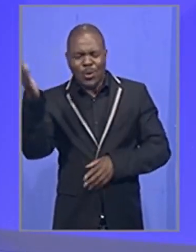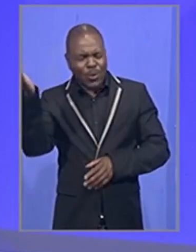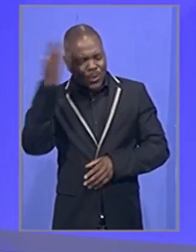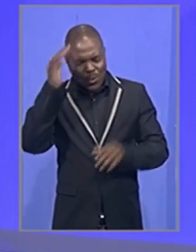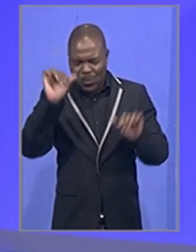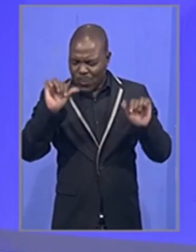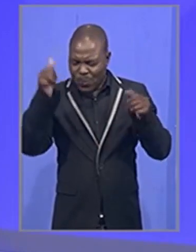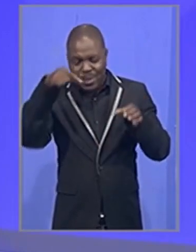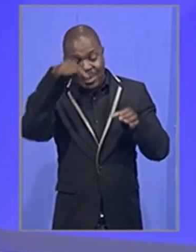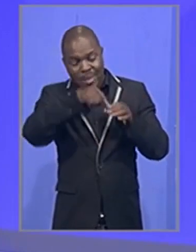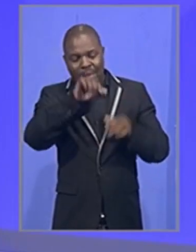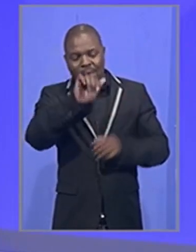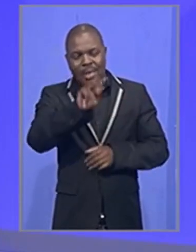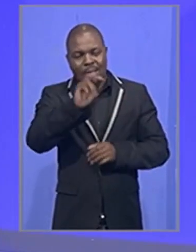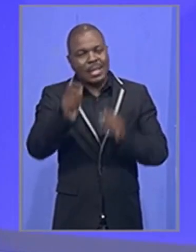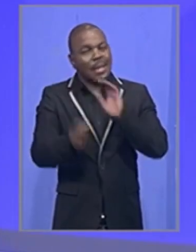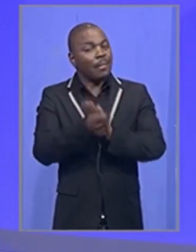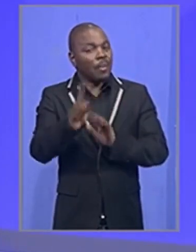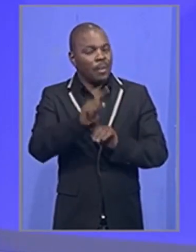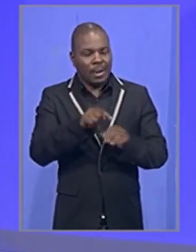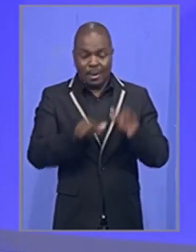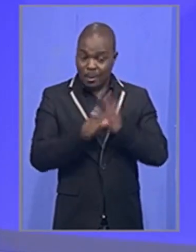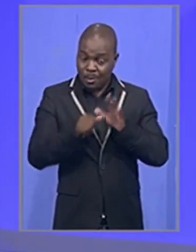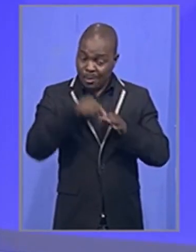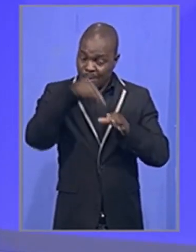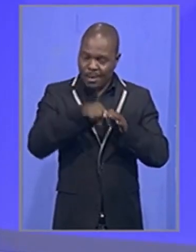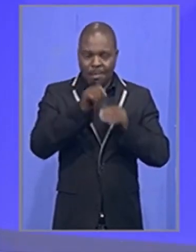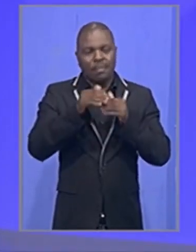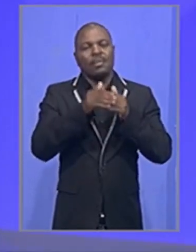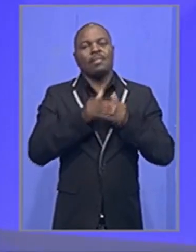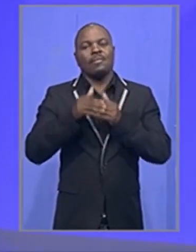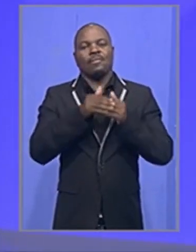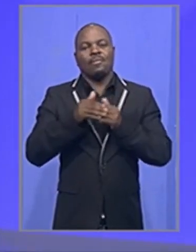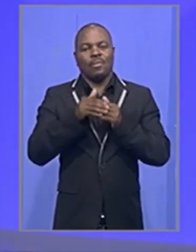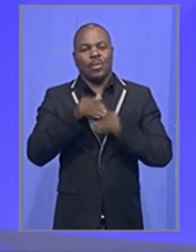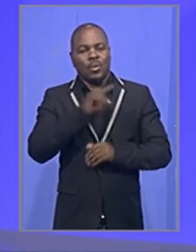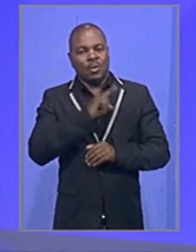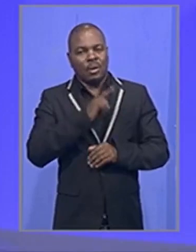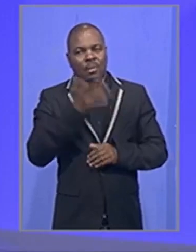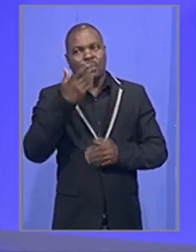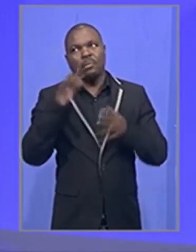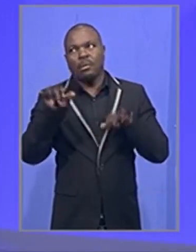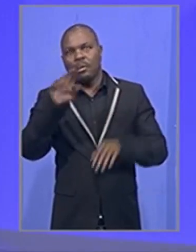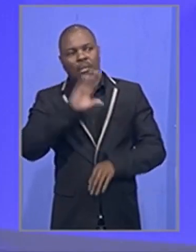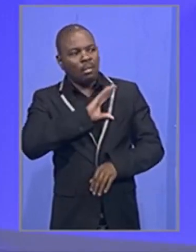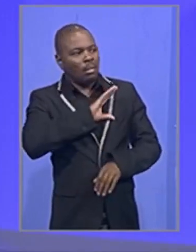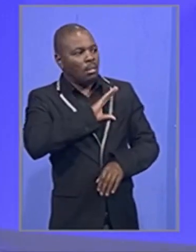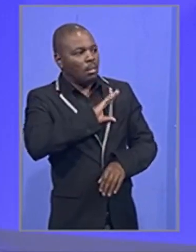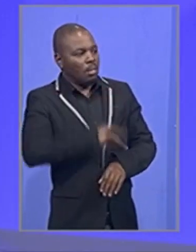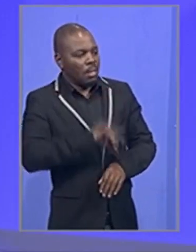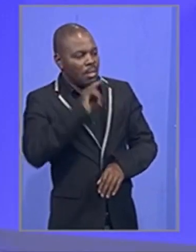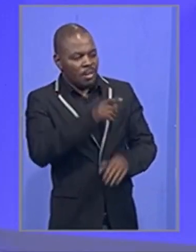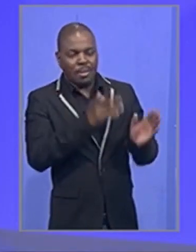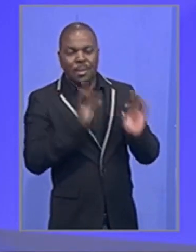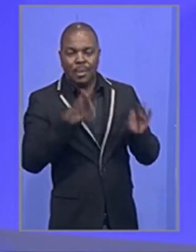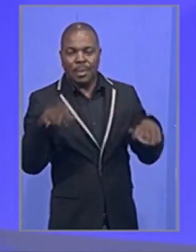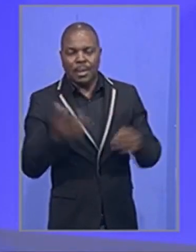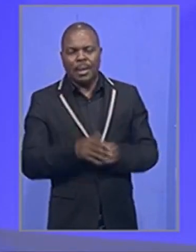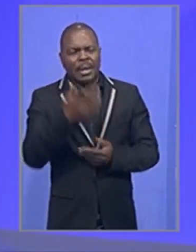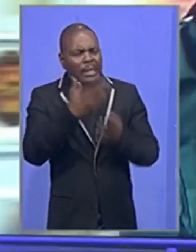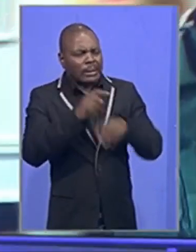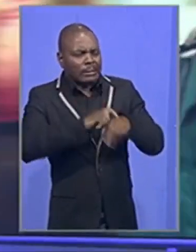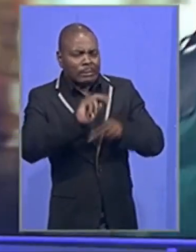ka hara ANC mme go a bohlokwa hore ANC hlokomele hore batho ba tla lahlelwa ke tshepo e bang ba sa itukise empa ka pelenyana